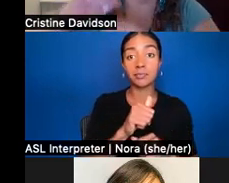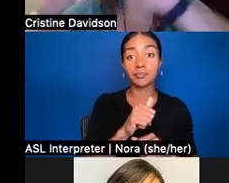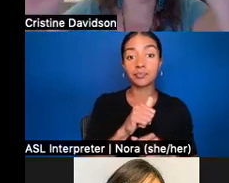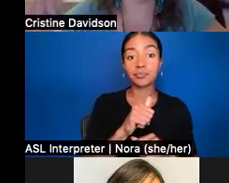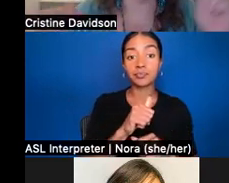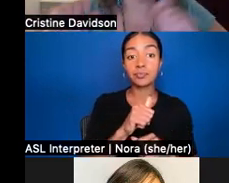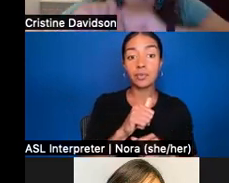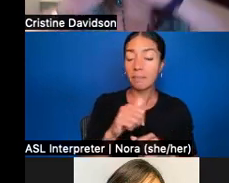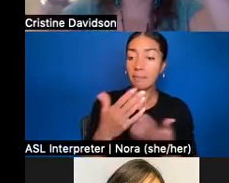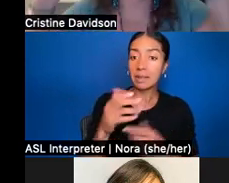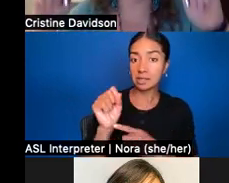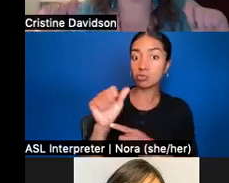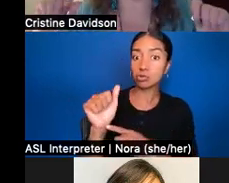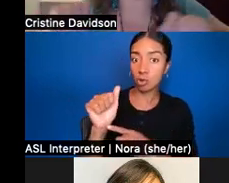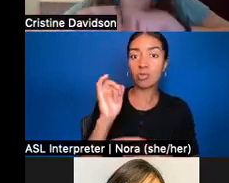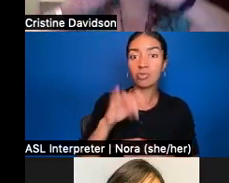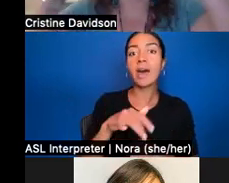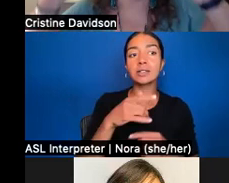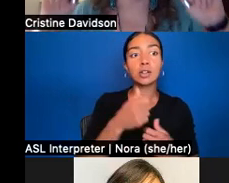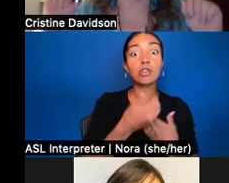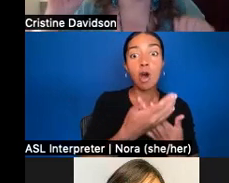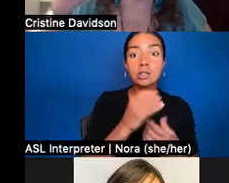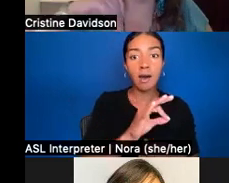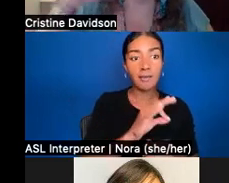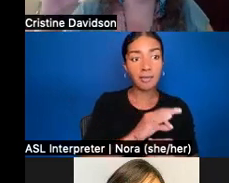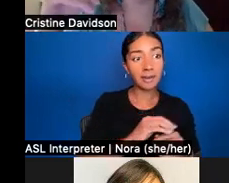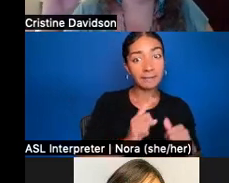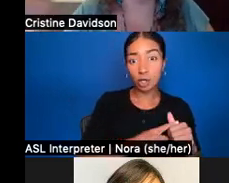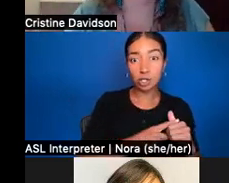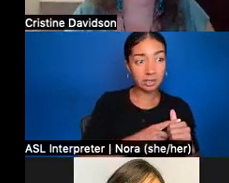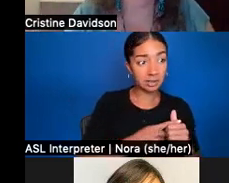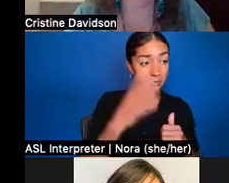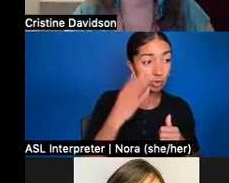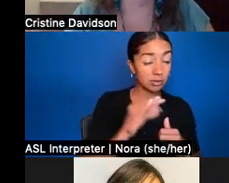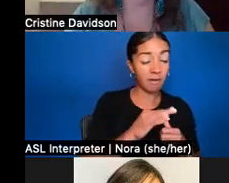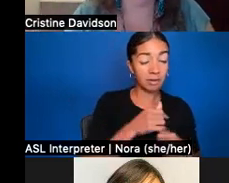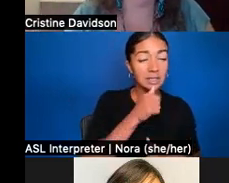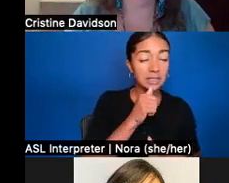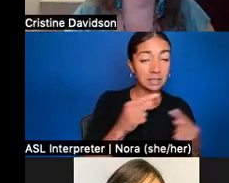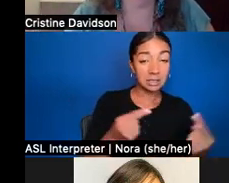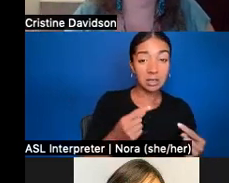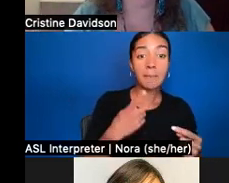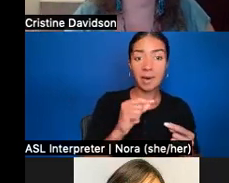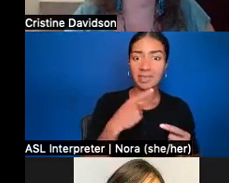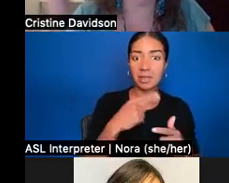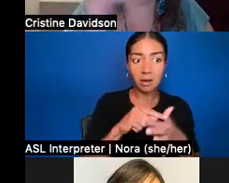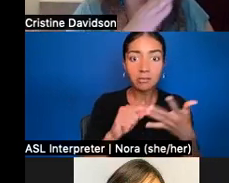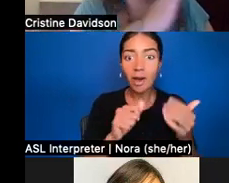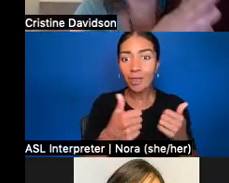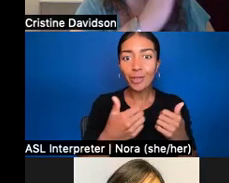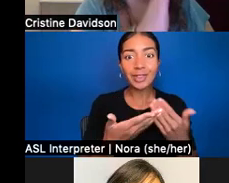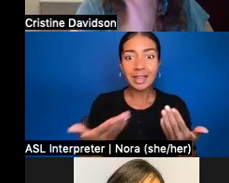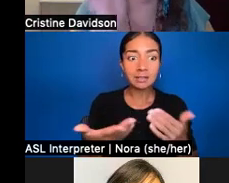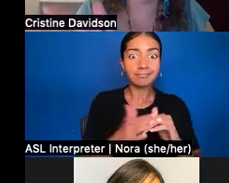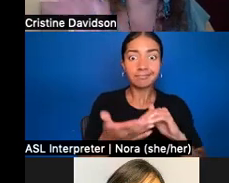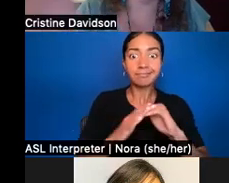but then all of the other things can be symptoms, right? And then to cope with that, we may be using all different kinds of coping mechanisms. So maybe we